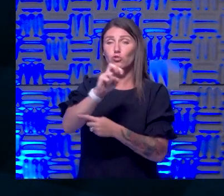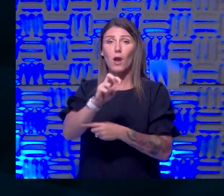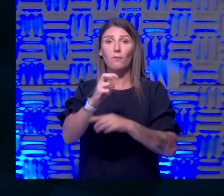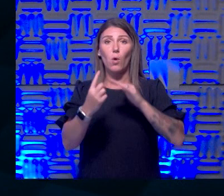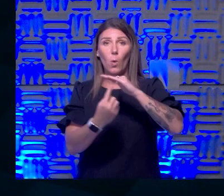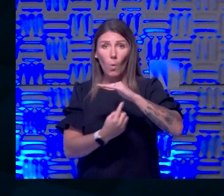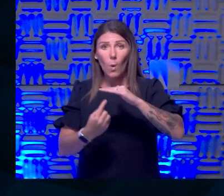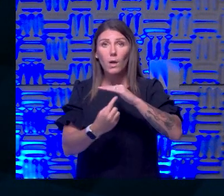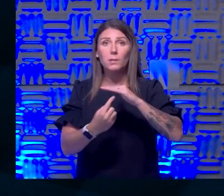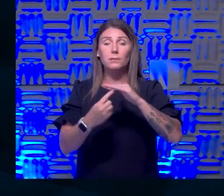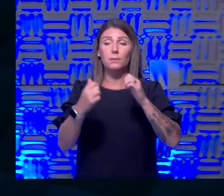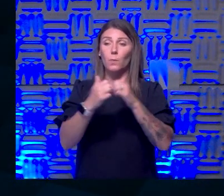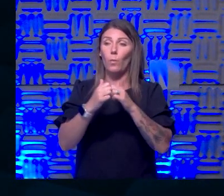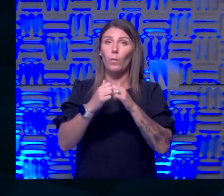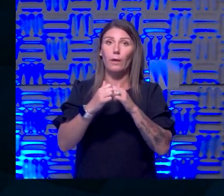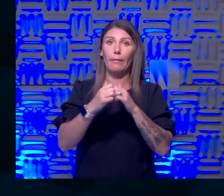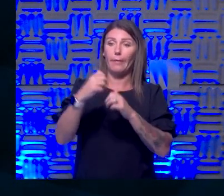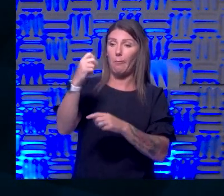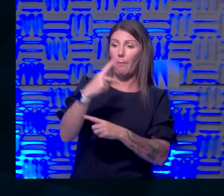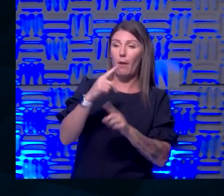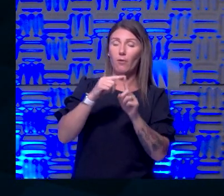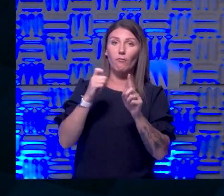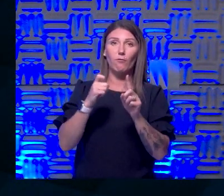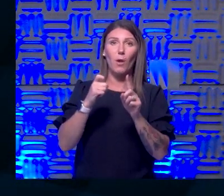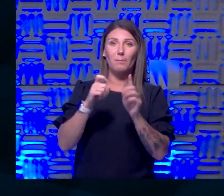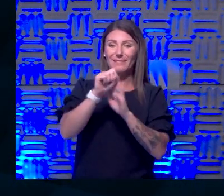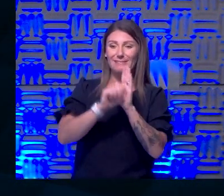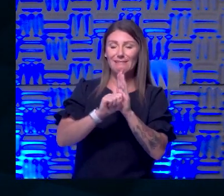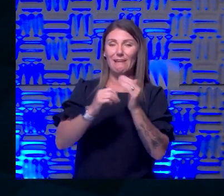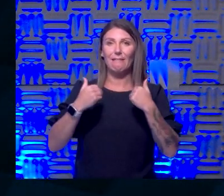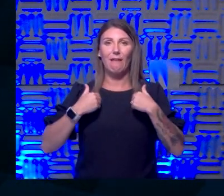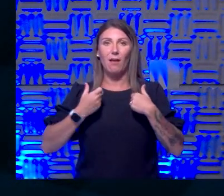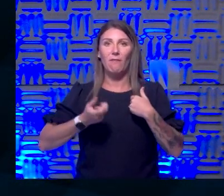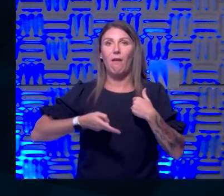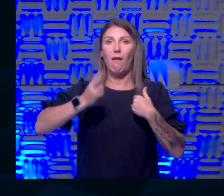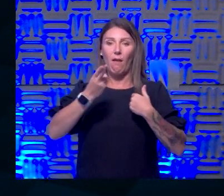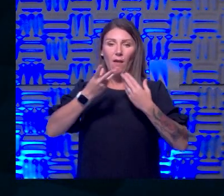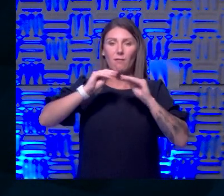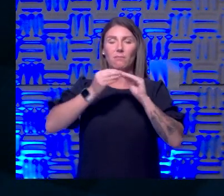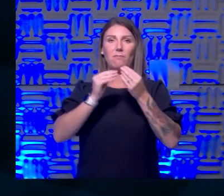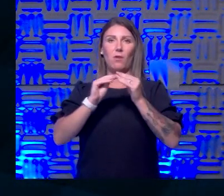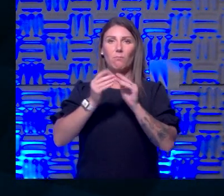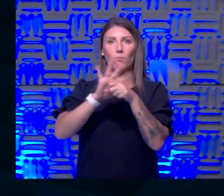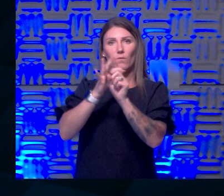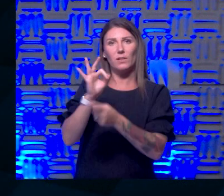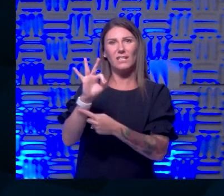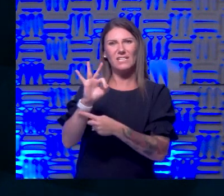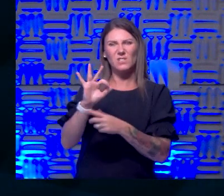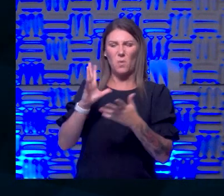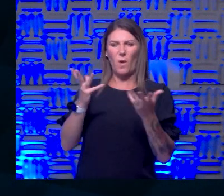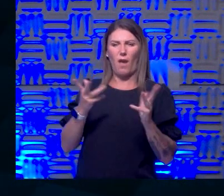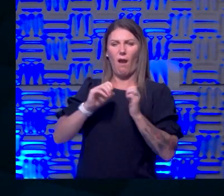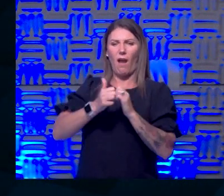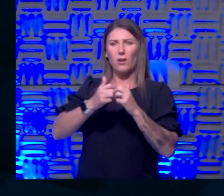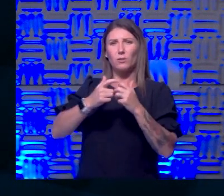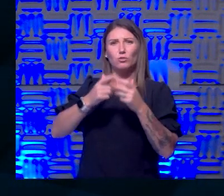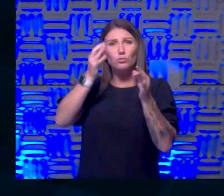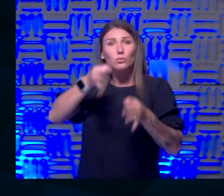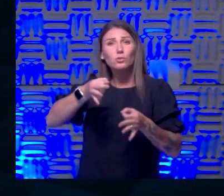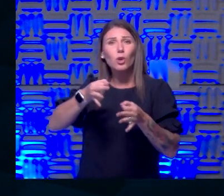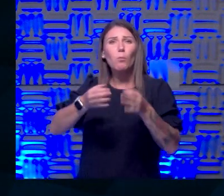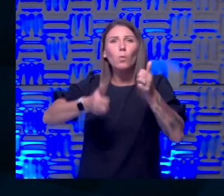returning from those high prevalence states. How do we decide on what is a high prevalence state? What we do is